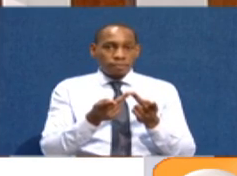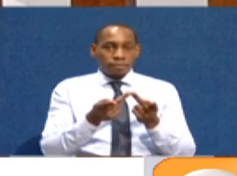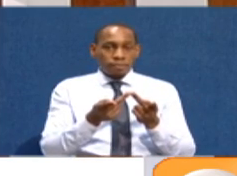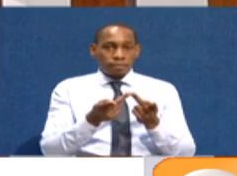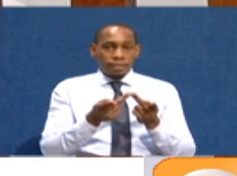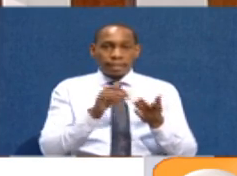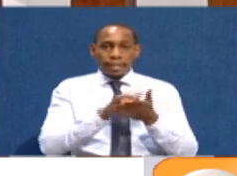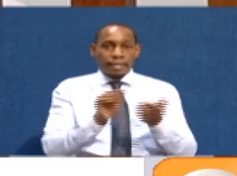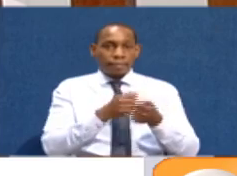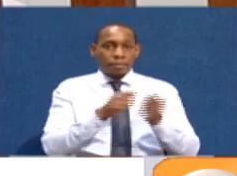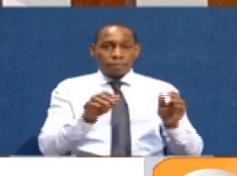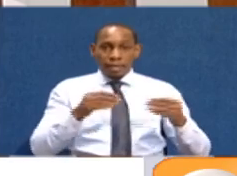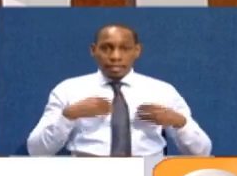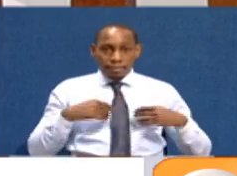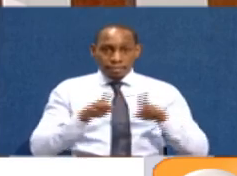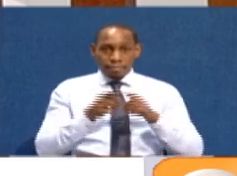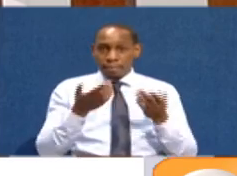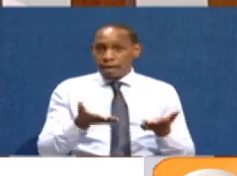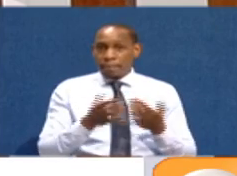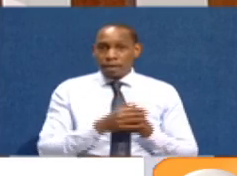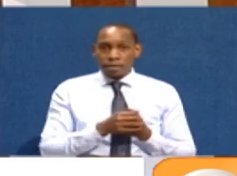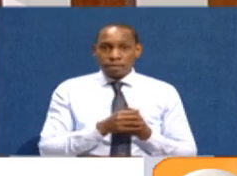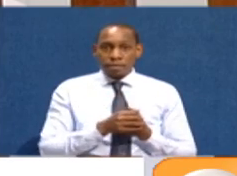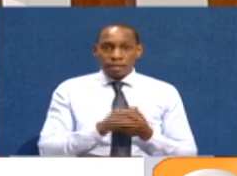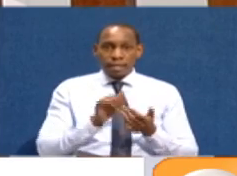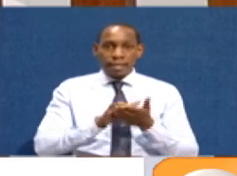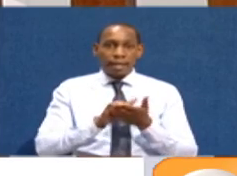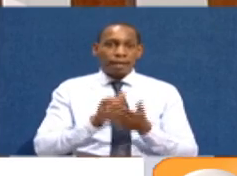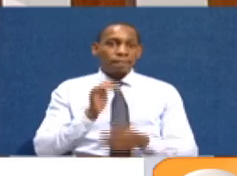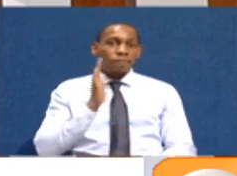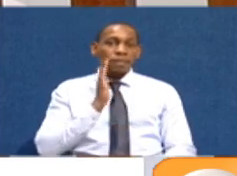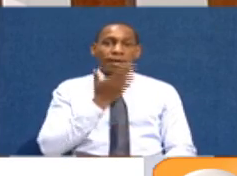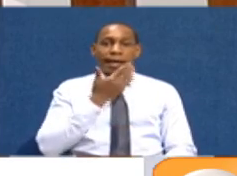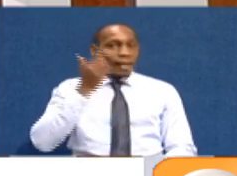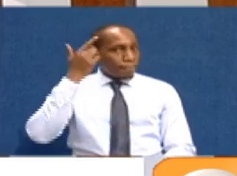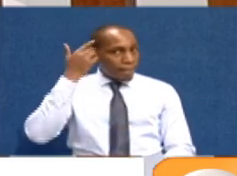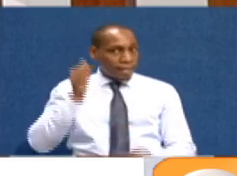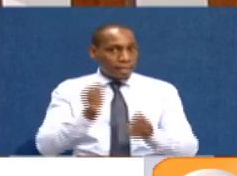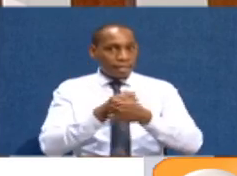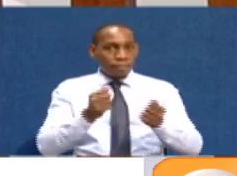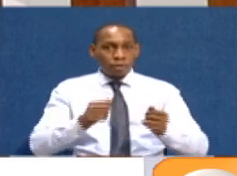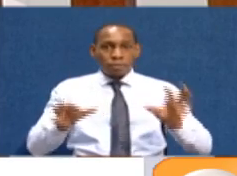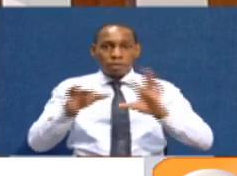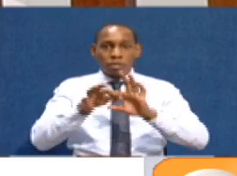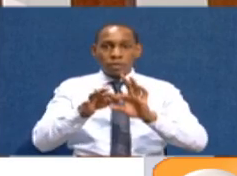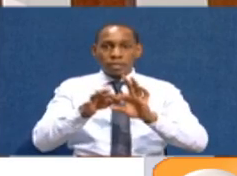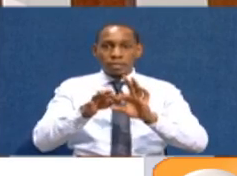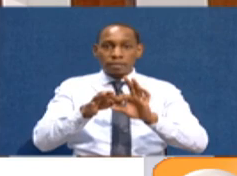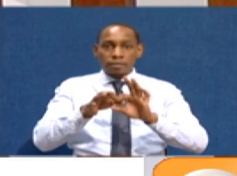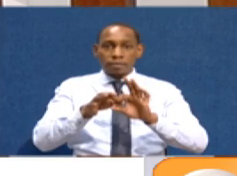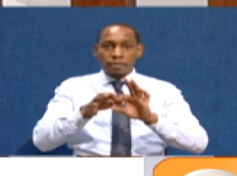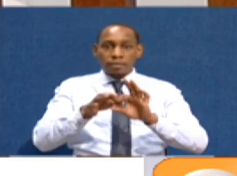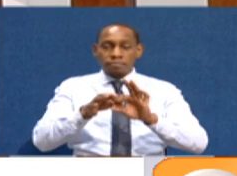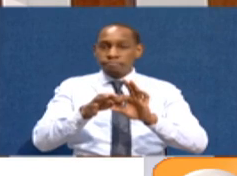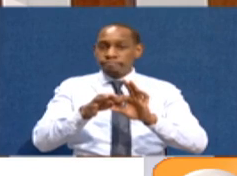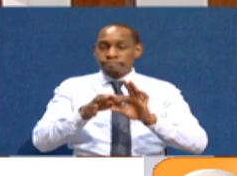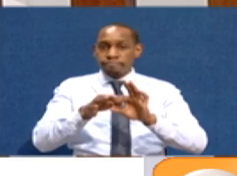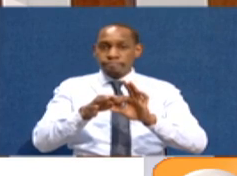unacceptable, right? Yeah. Even right. here, right? Where like, no, you're black, you should not, intermingle or so forth.